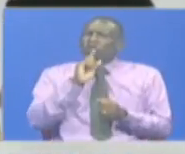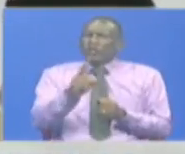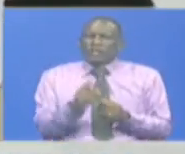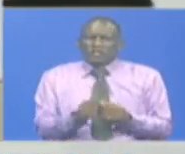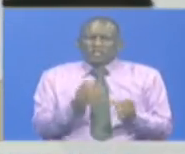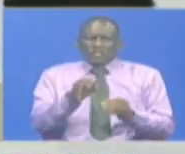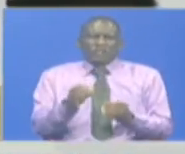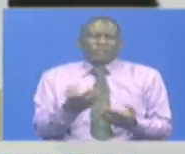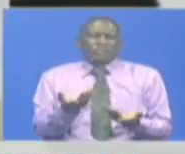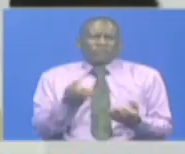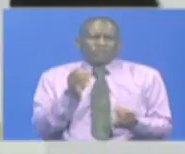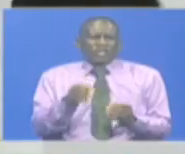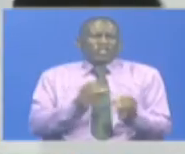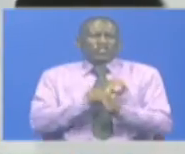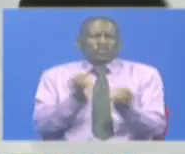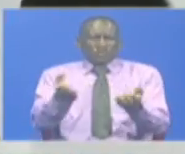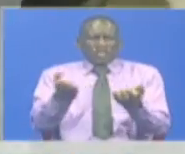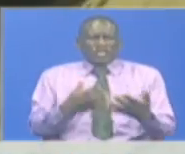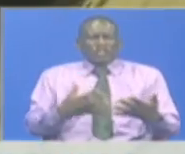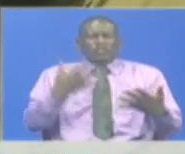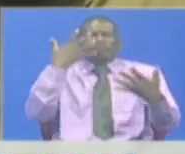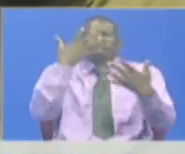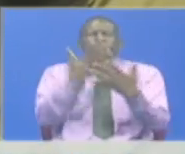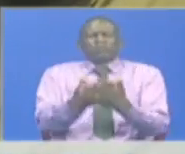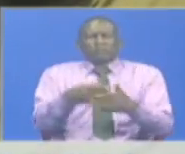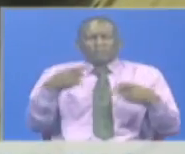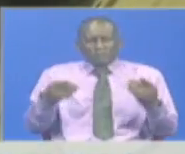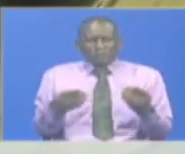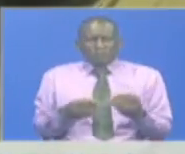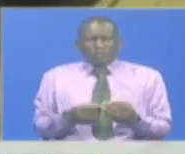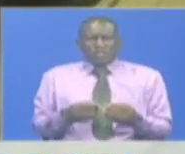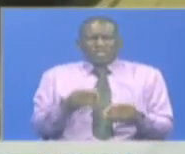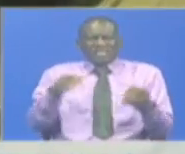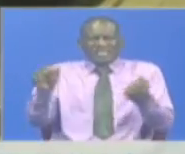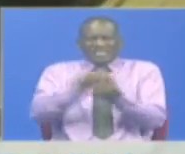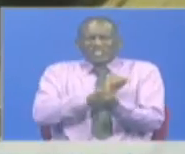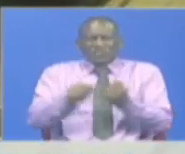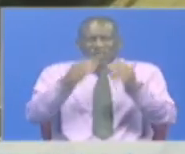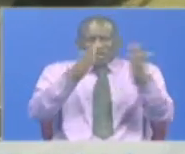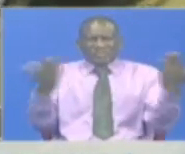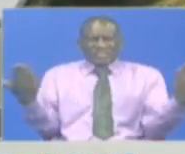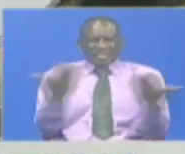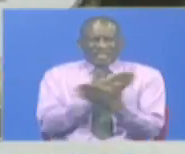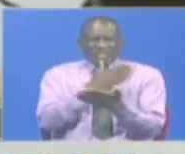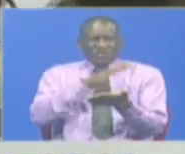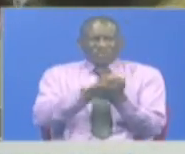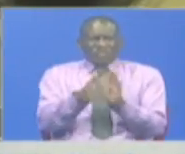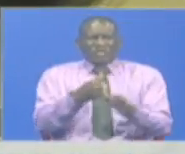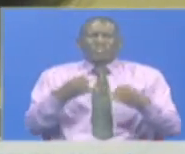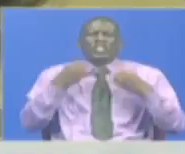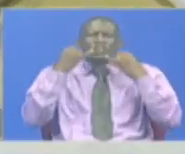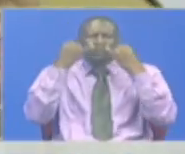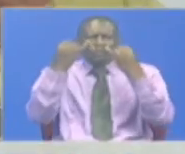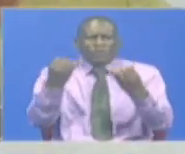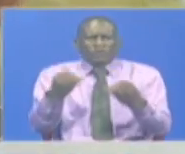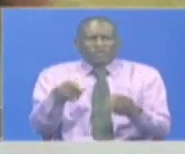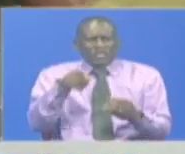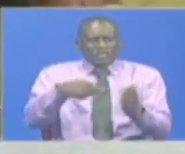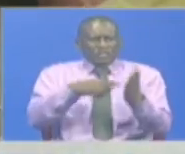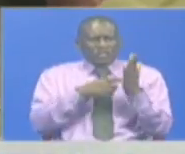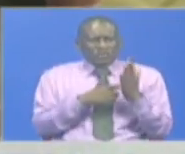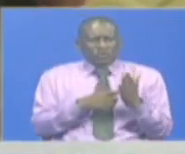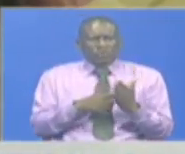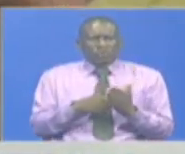hata kuna haja kushika vijana wanaiba iba masimu huko town. Doing it at night without even prior notice, that shows malice in